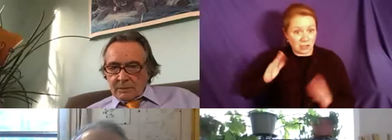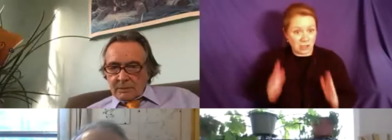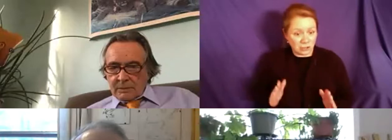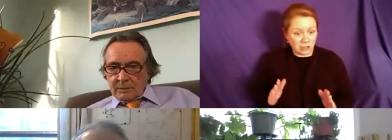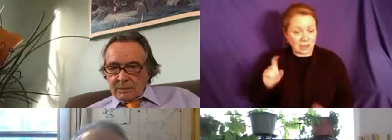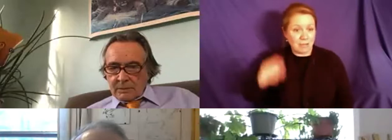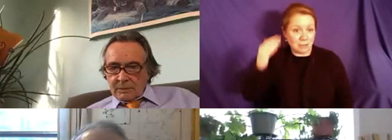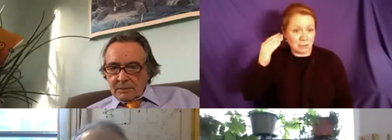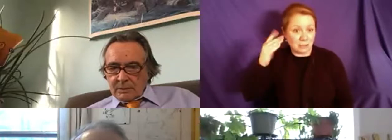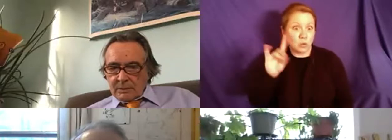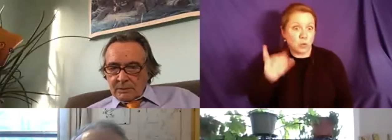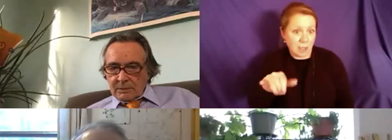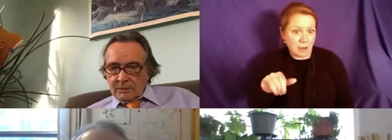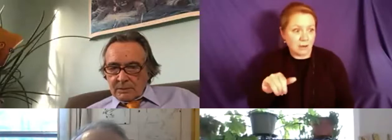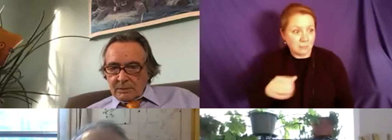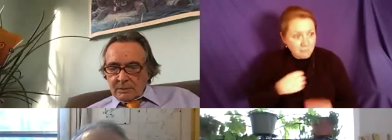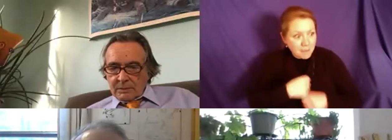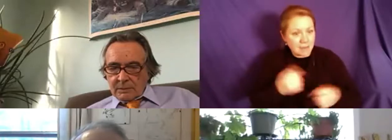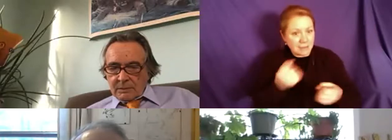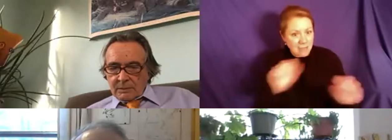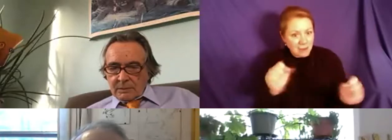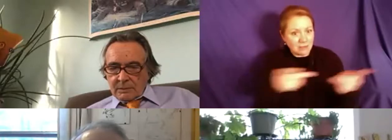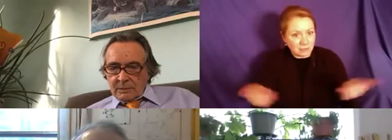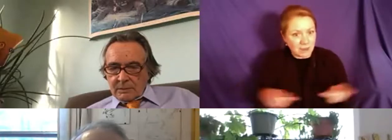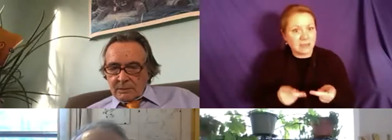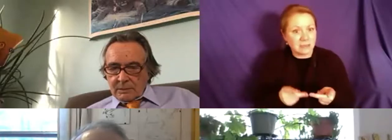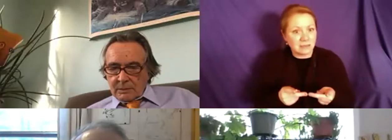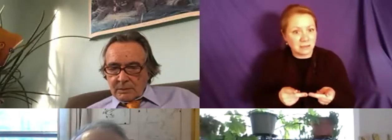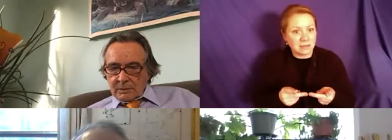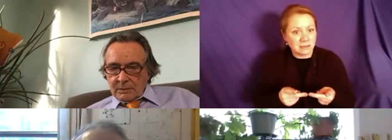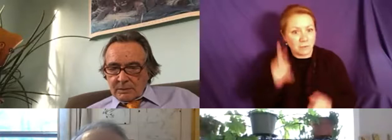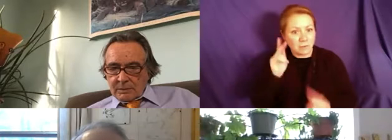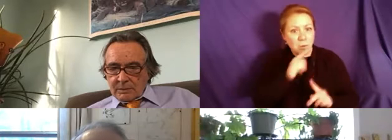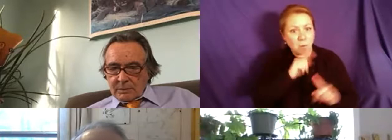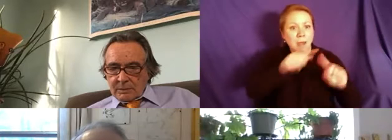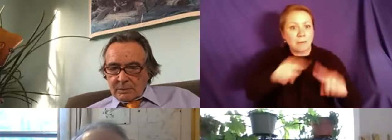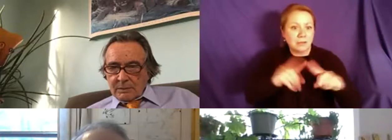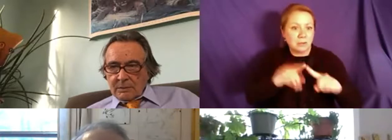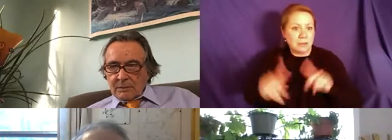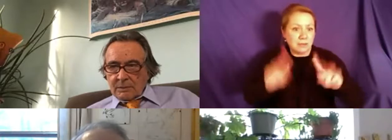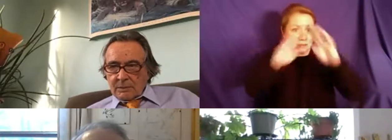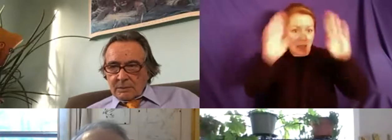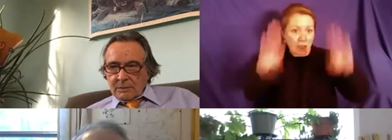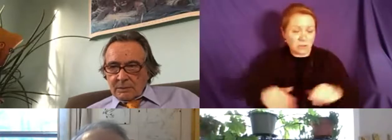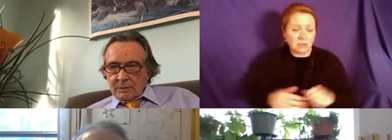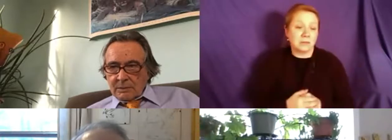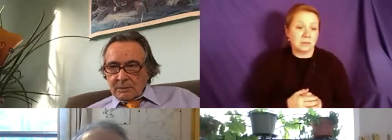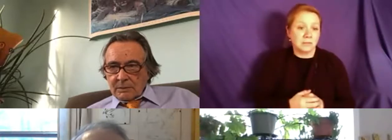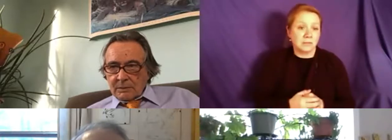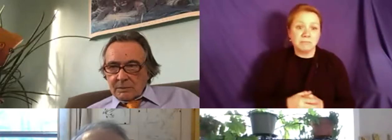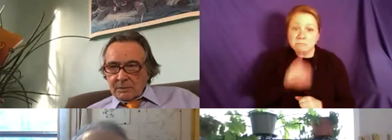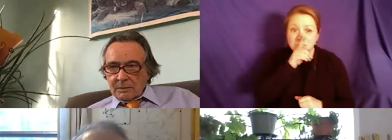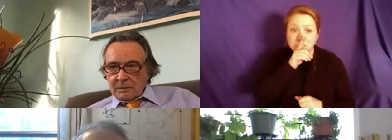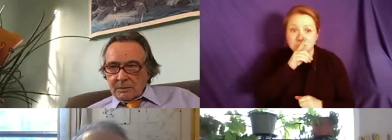need to do for people who are coming to the People's House. And it doesn't matter if it's the